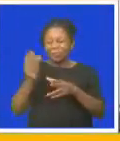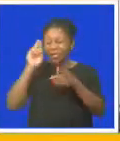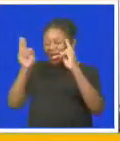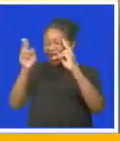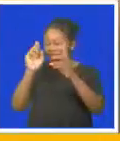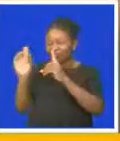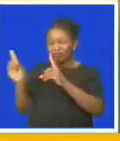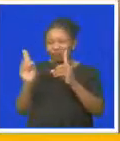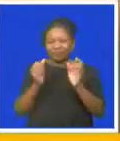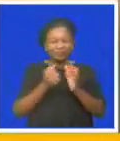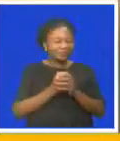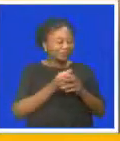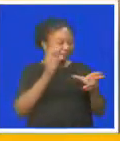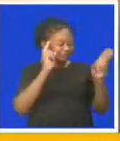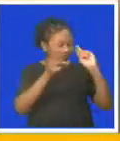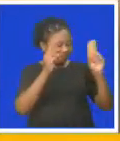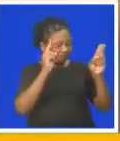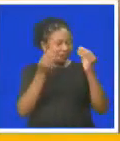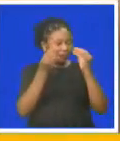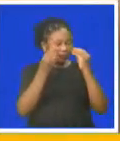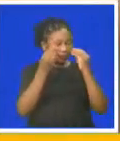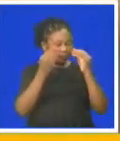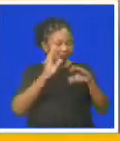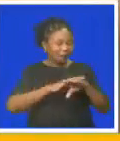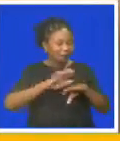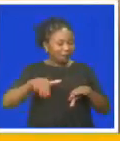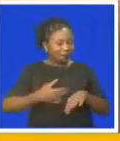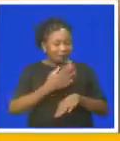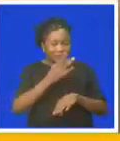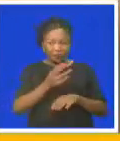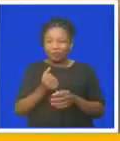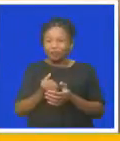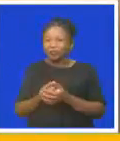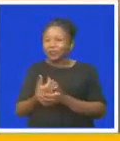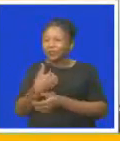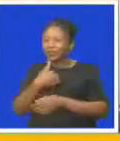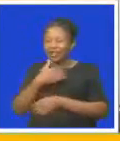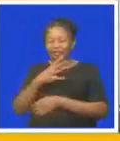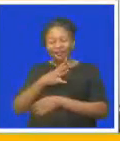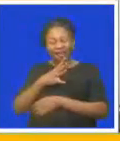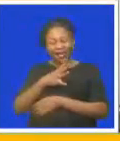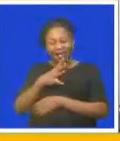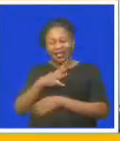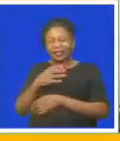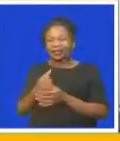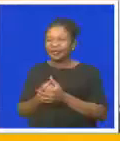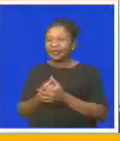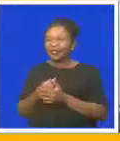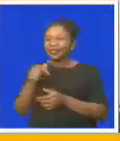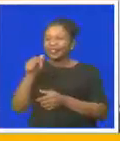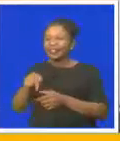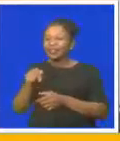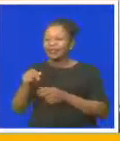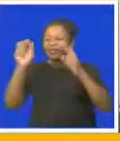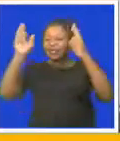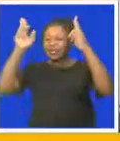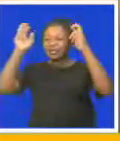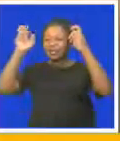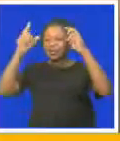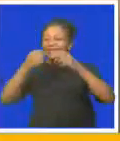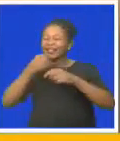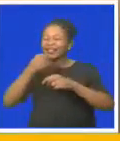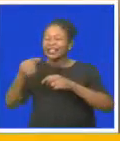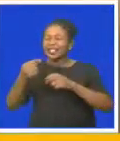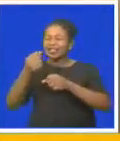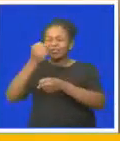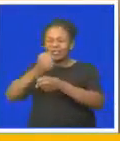How are you? Good afternoon, Nokwazi. I'm fine, and you? I'm very well. Thank you very much. Today's topic is the jobs that people do. Yes, the jobs that